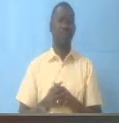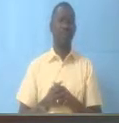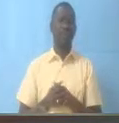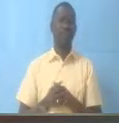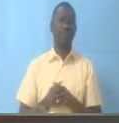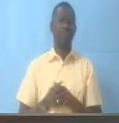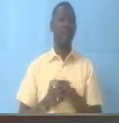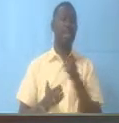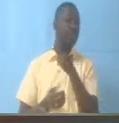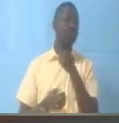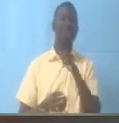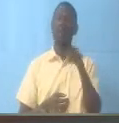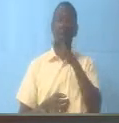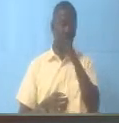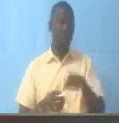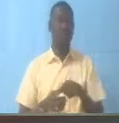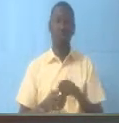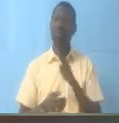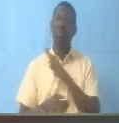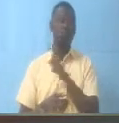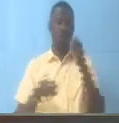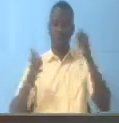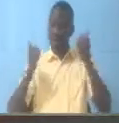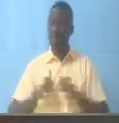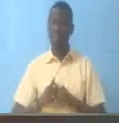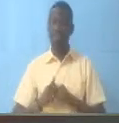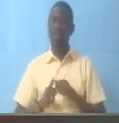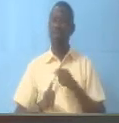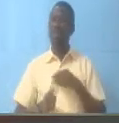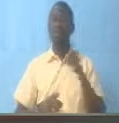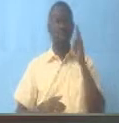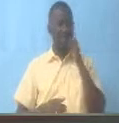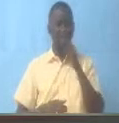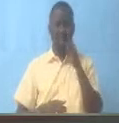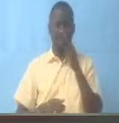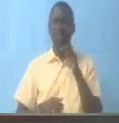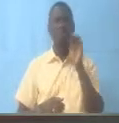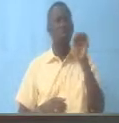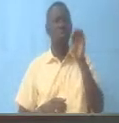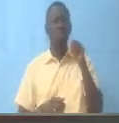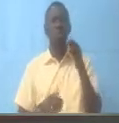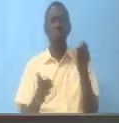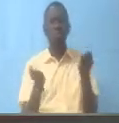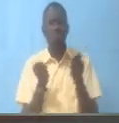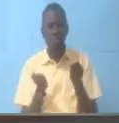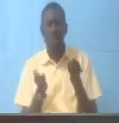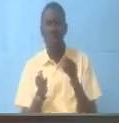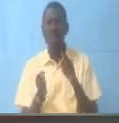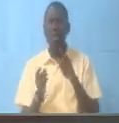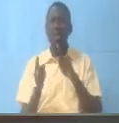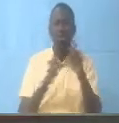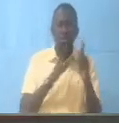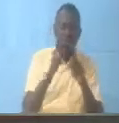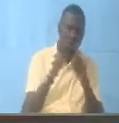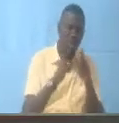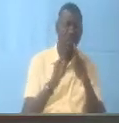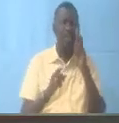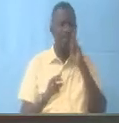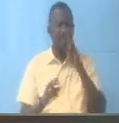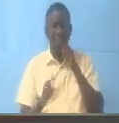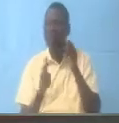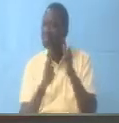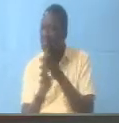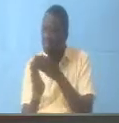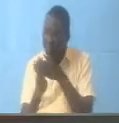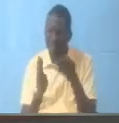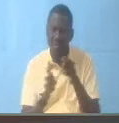have happened. They ought to have called the students, talk to them, try and strike a compromise. But that was the president. He